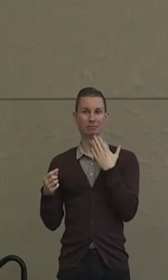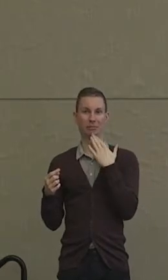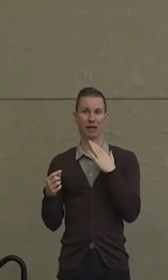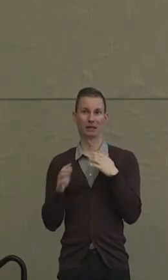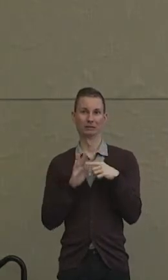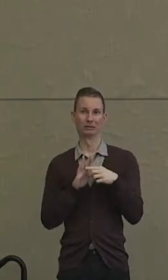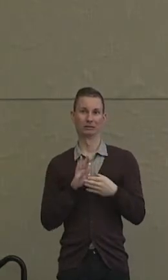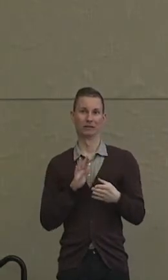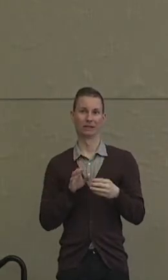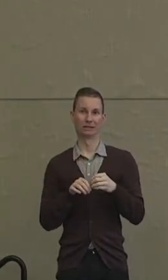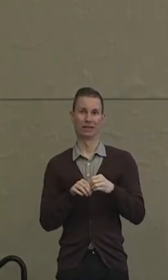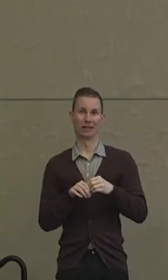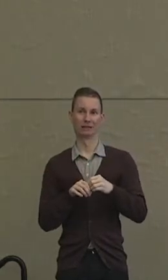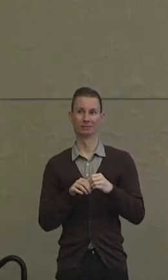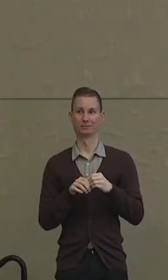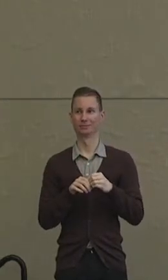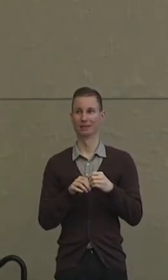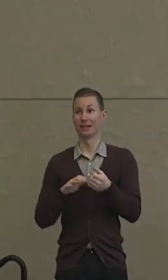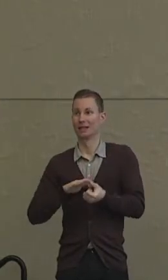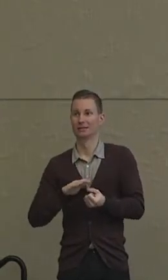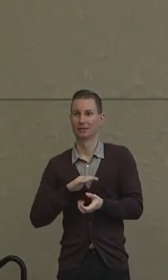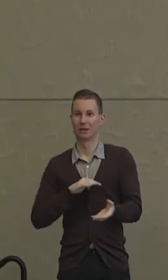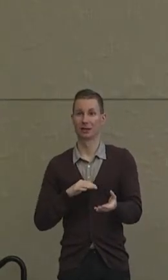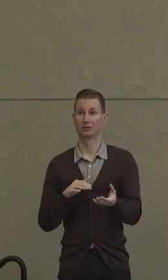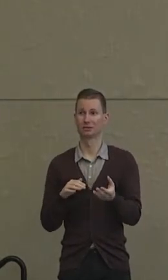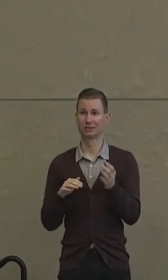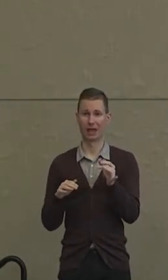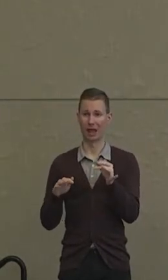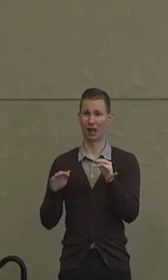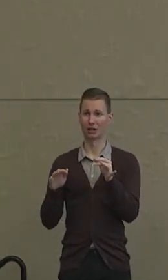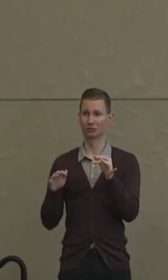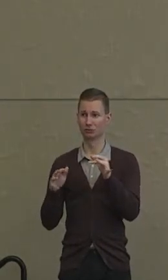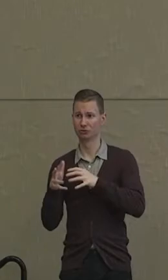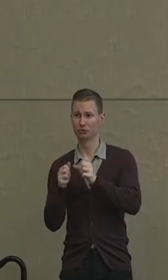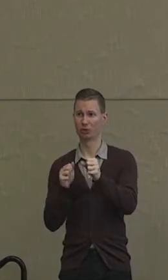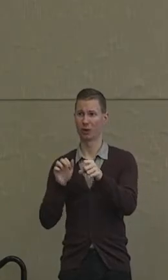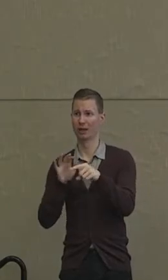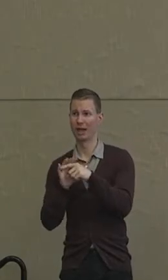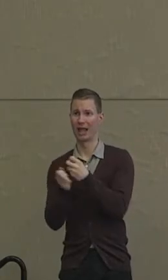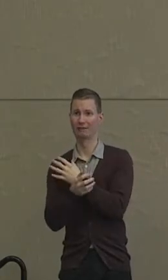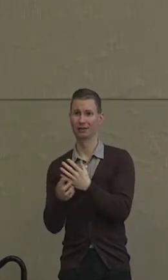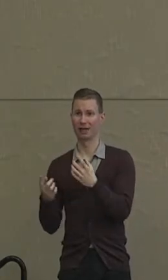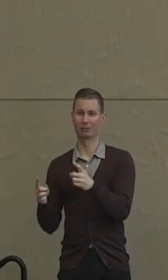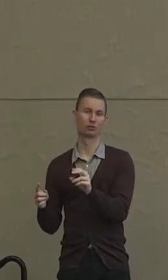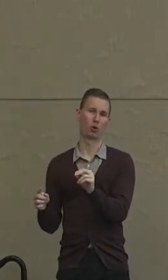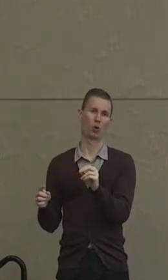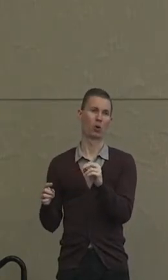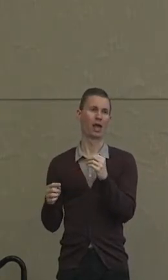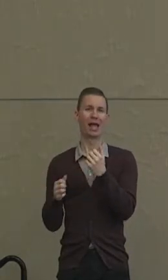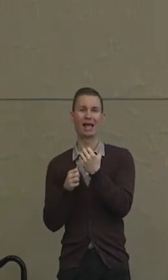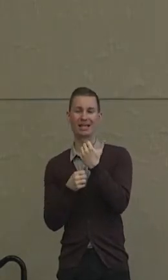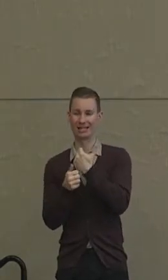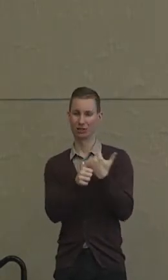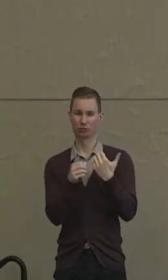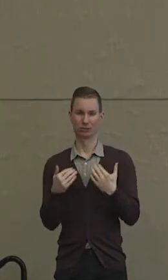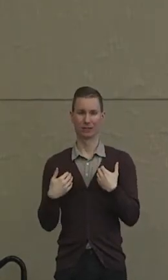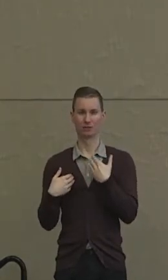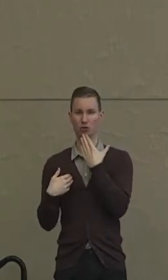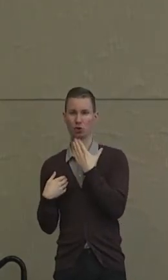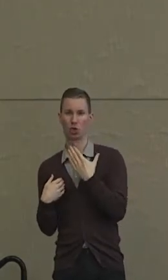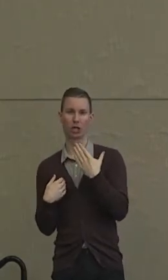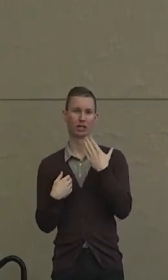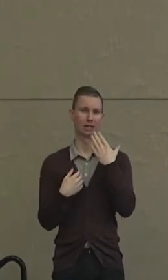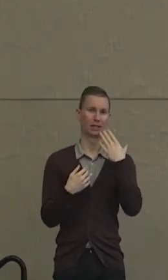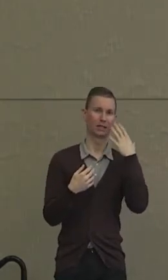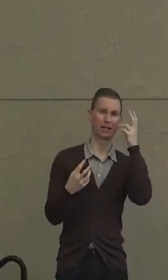that negate the positive things they do? No. Mm-hmm. We all have good and evil exists in all of us. And I